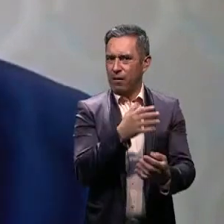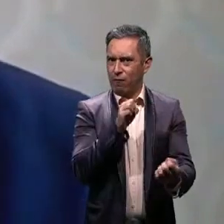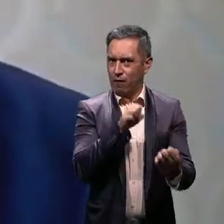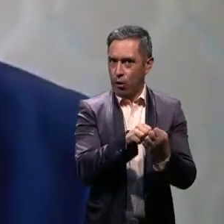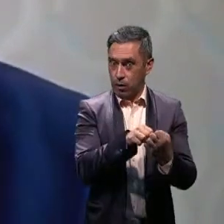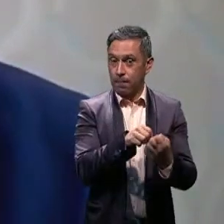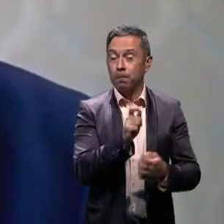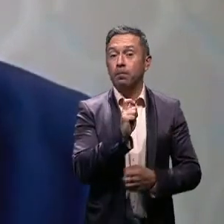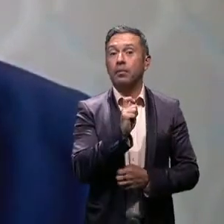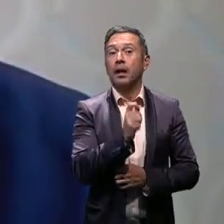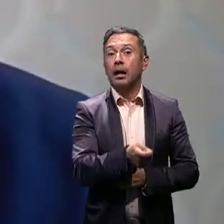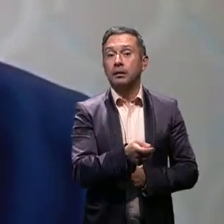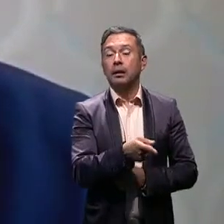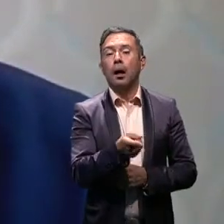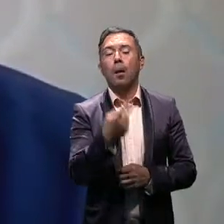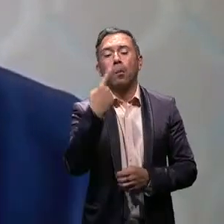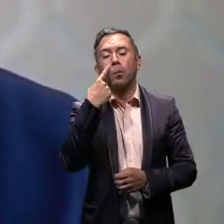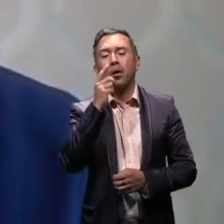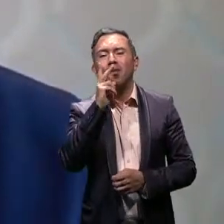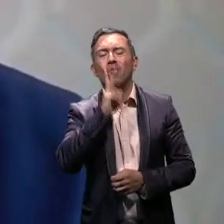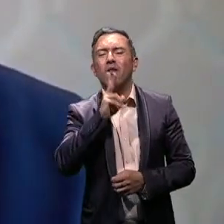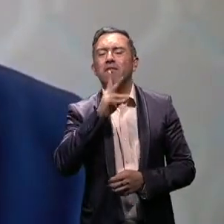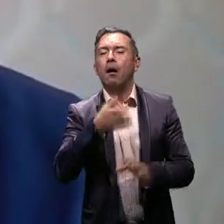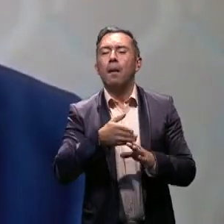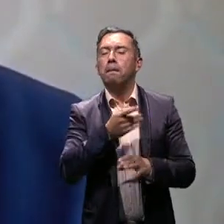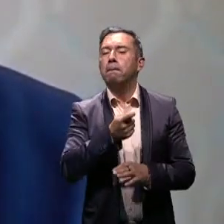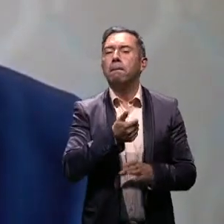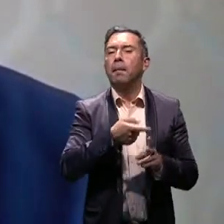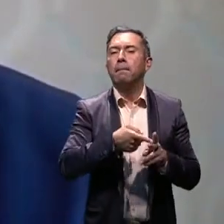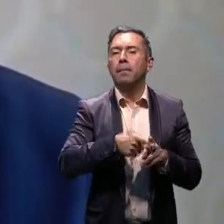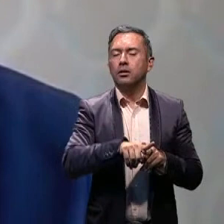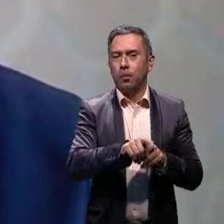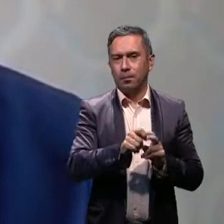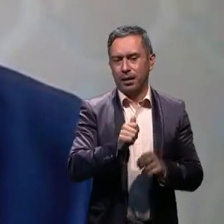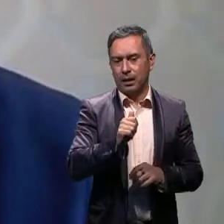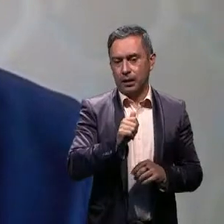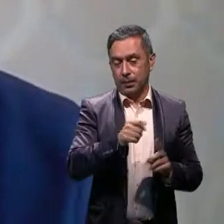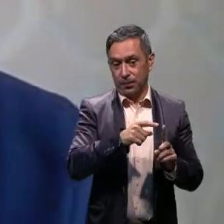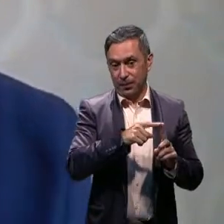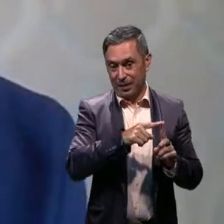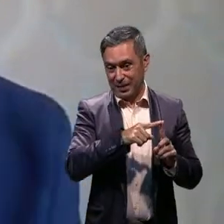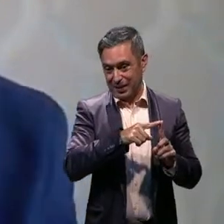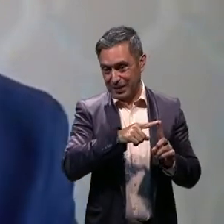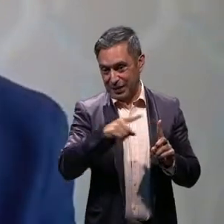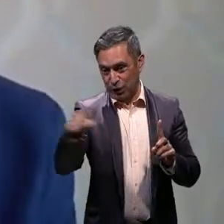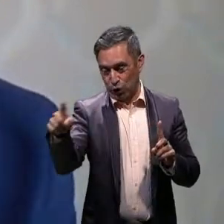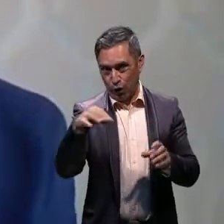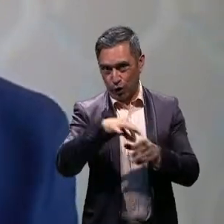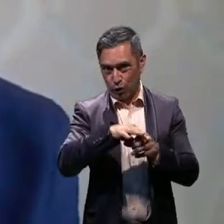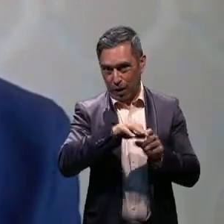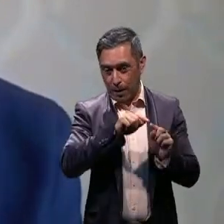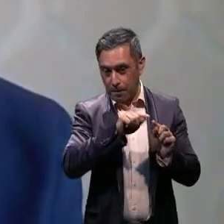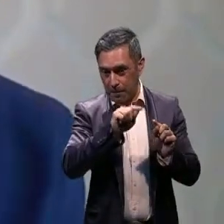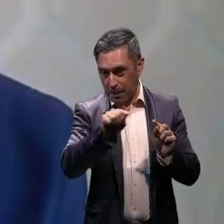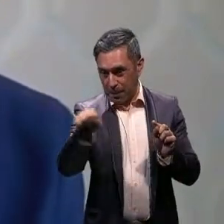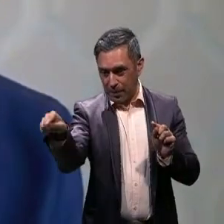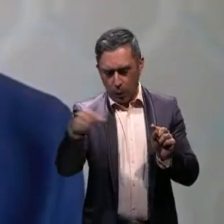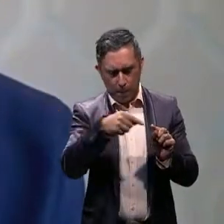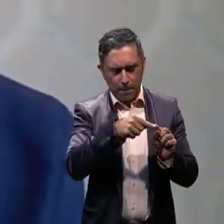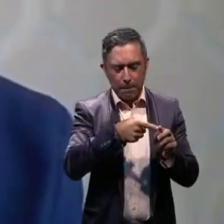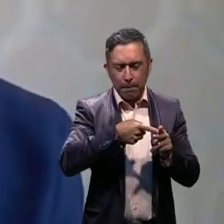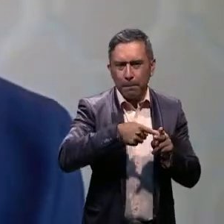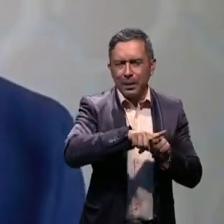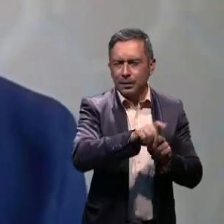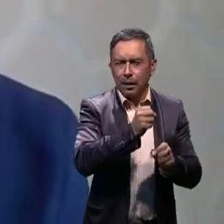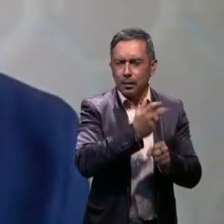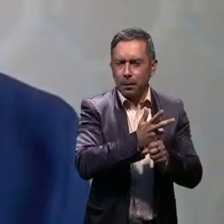campaigns of denouncing frauds, they start with very early phases in the electoral cycle. What I mean